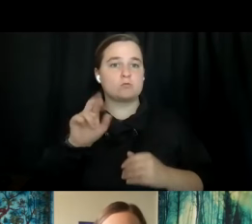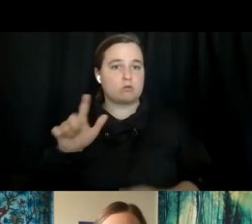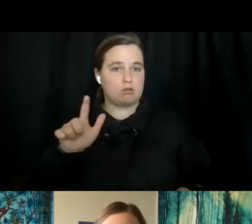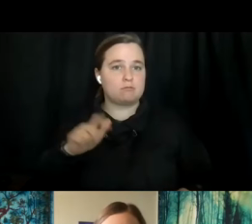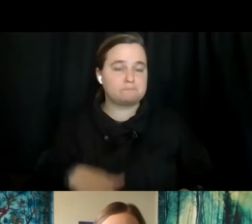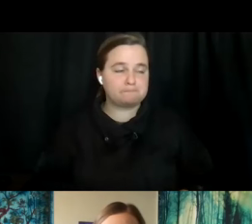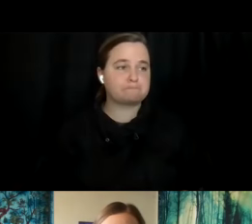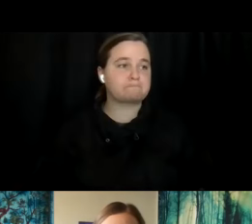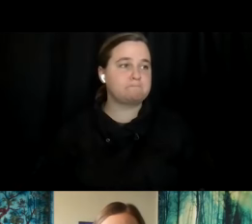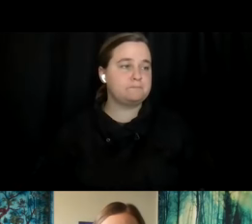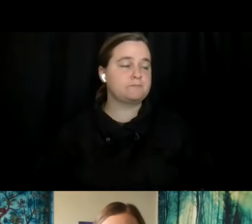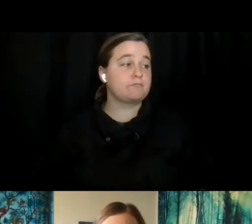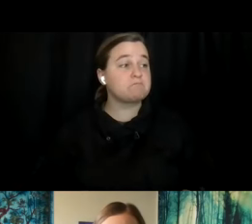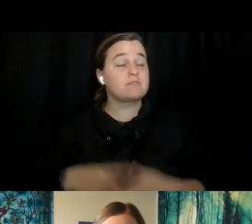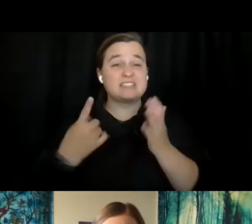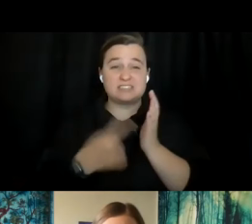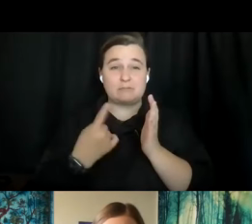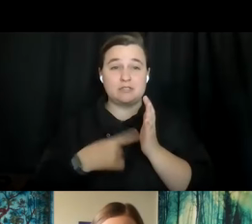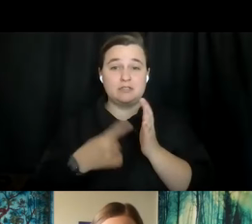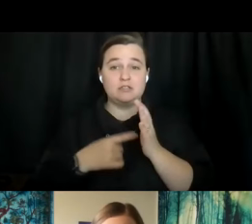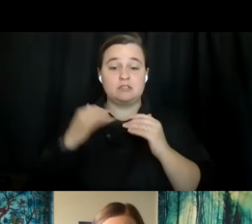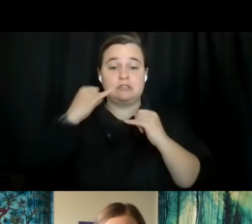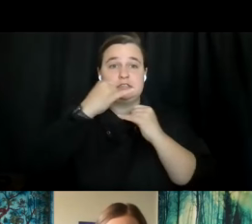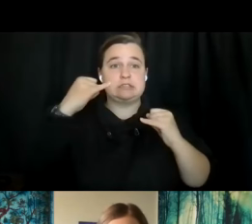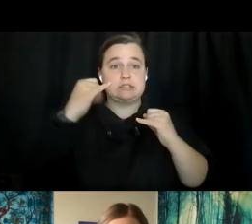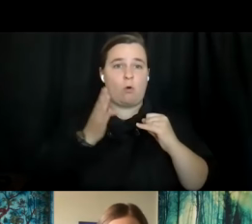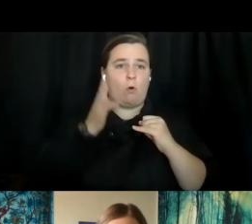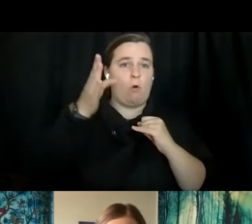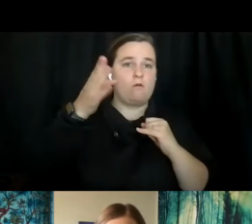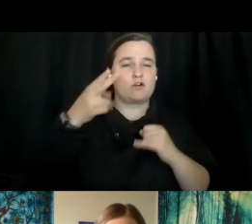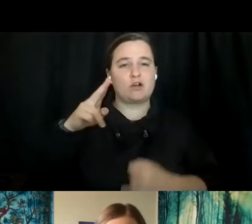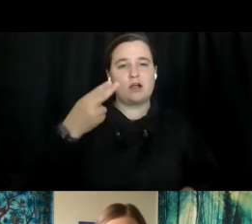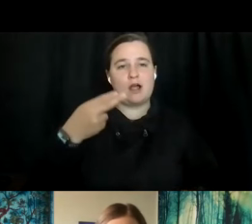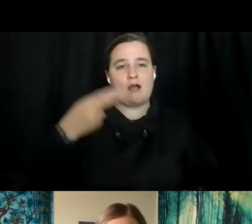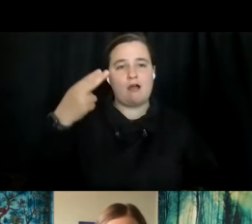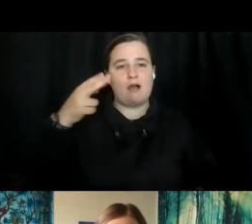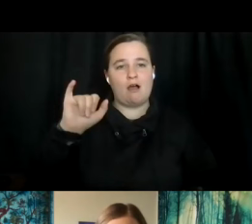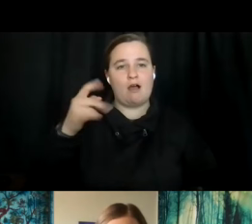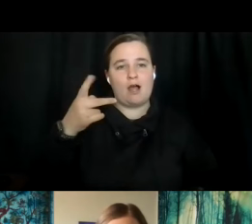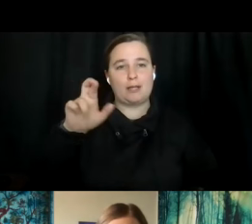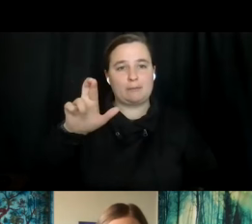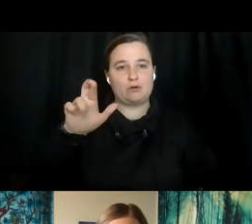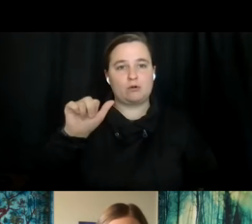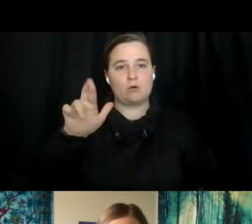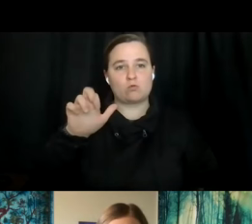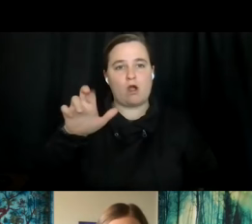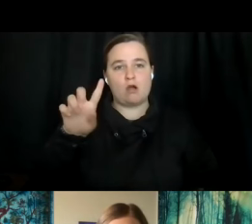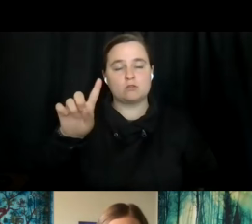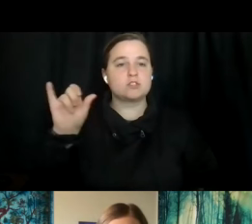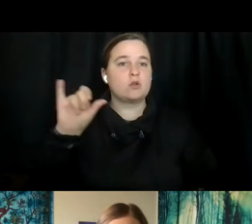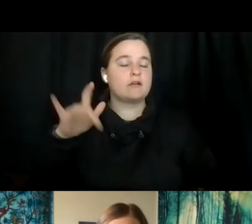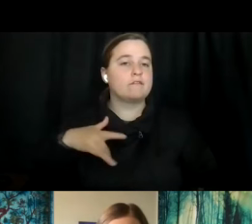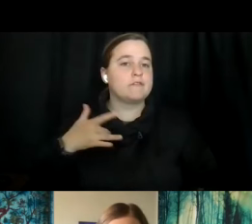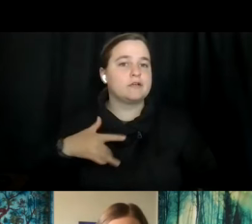And there are times in which we might feel hyper aroused. So that's kind of like when we feel an urge